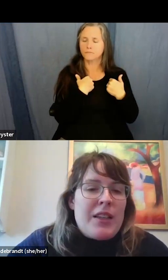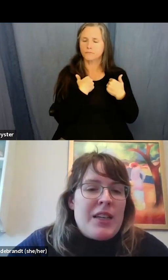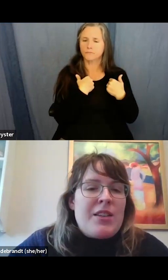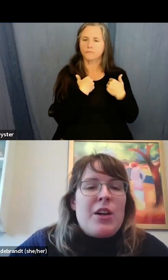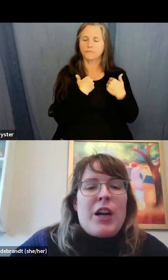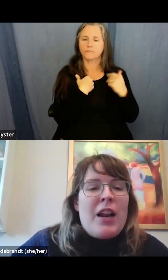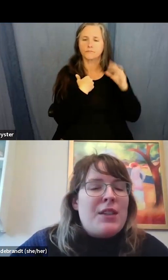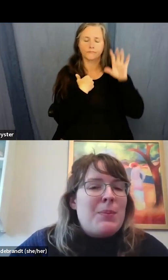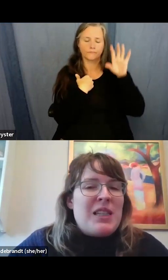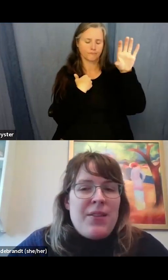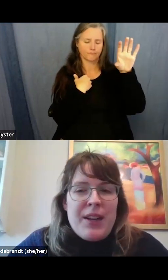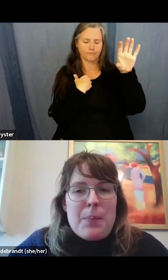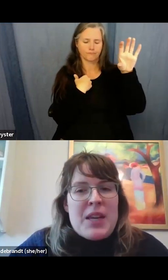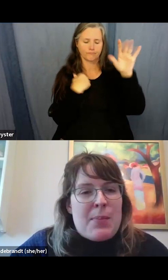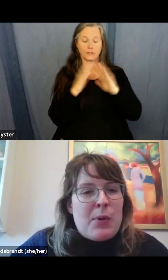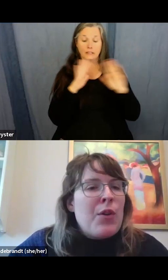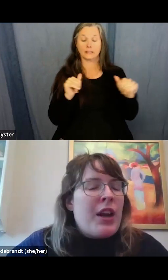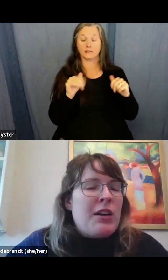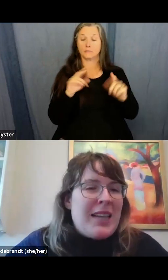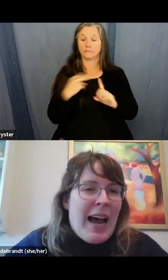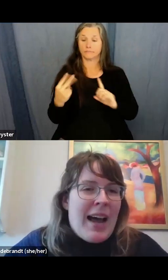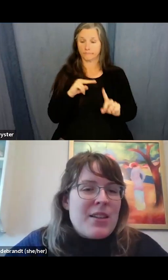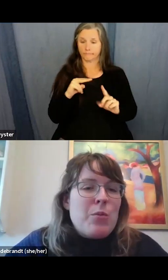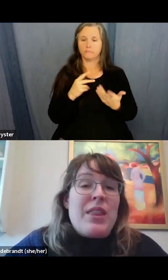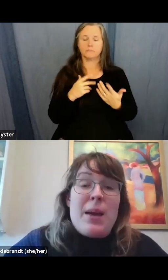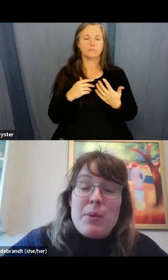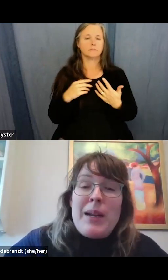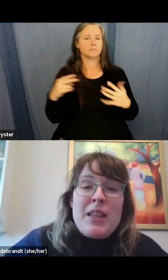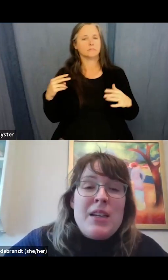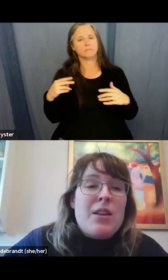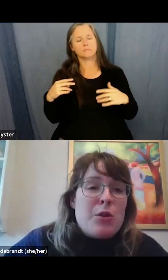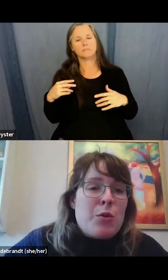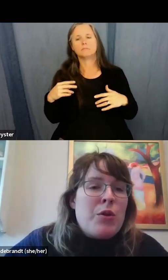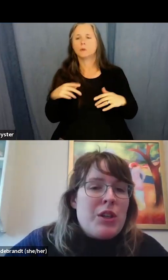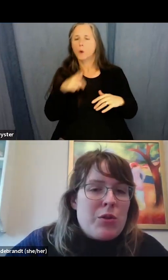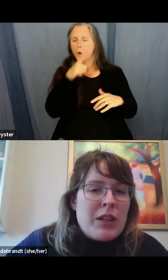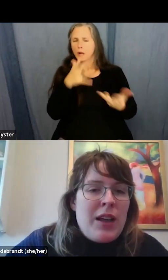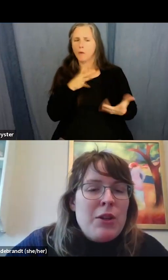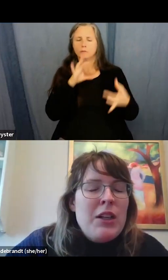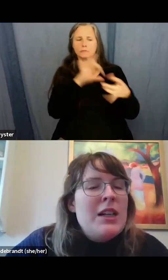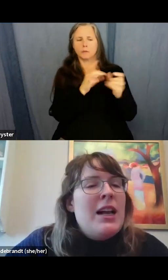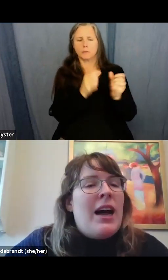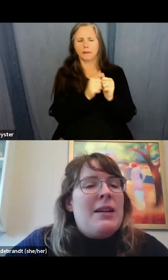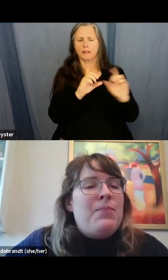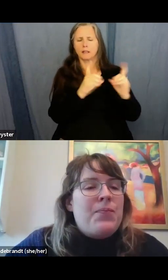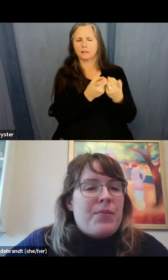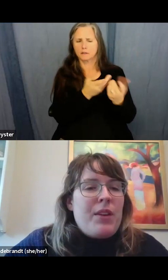4 policies, there are kind of specific people that are tasked with implementing these at the school or district level.